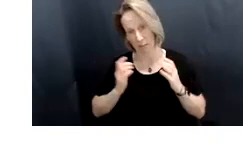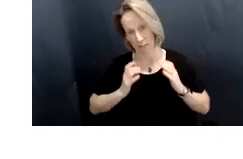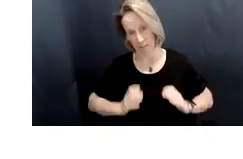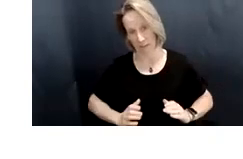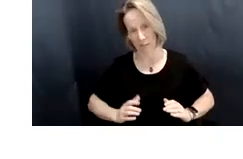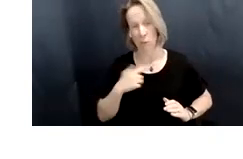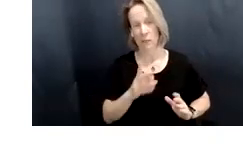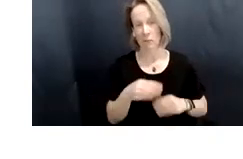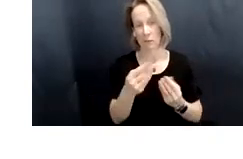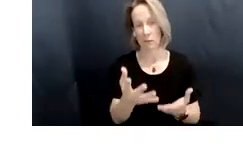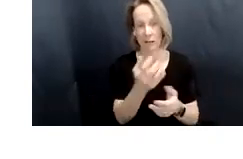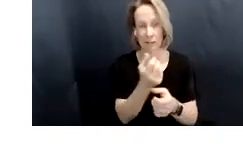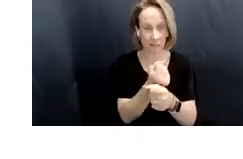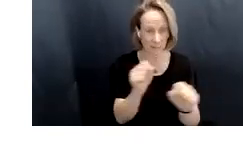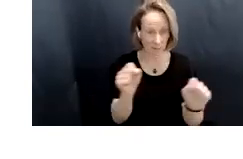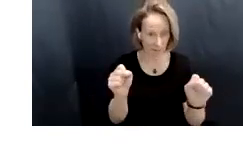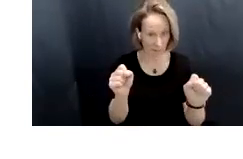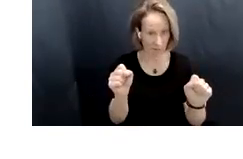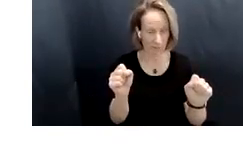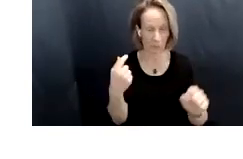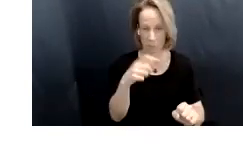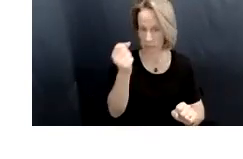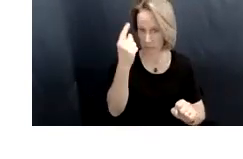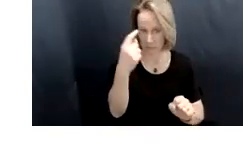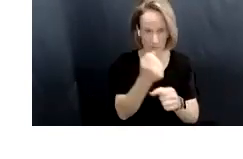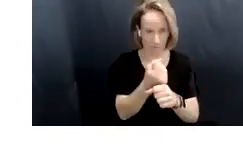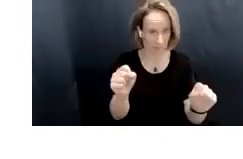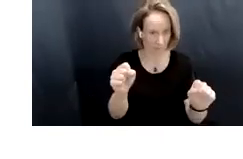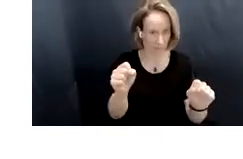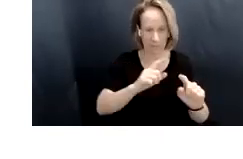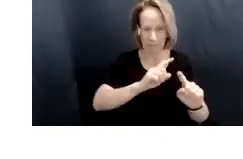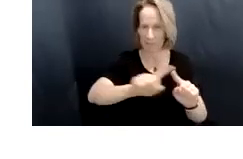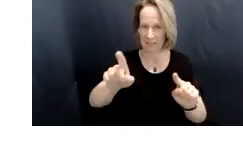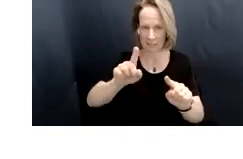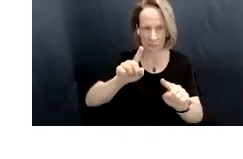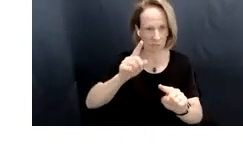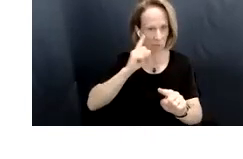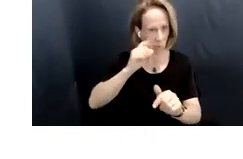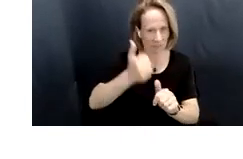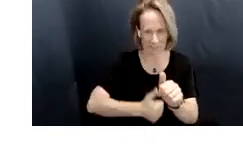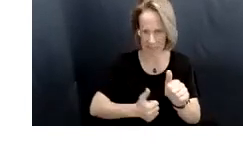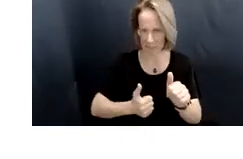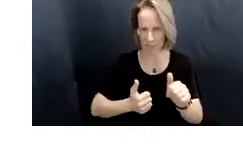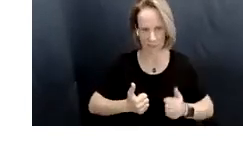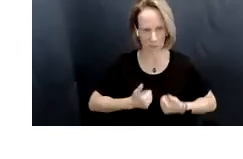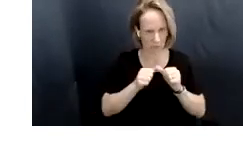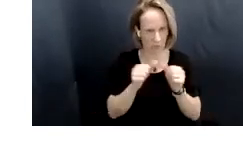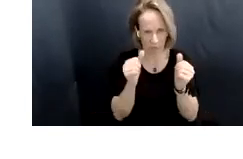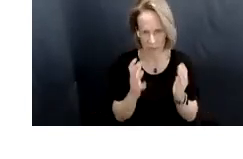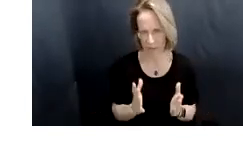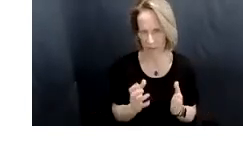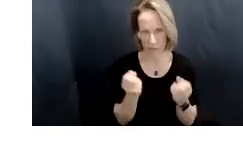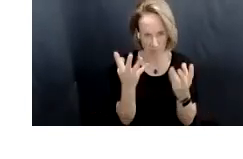As advocates, we understand that safety is different for every single survivor, and it's multifaceted. But things